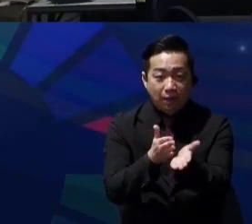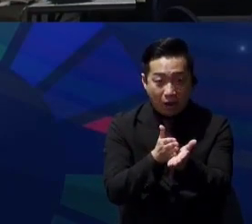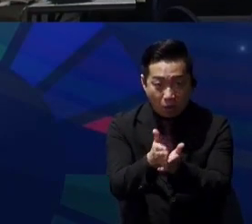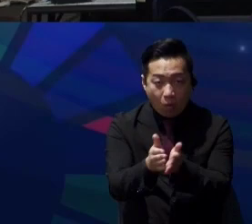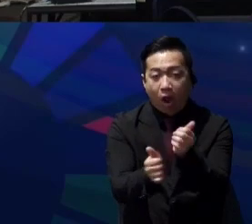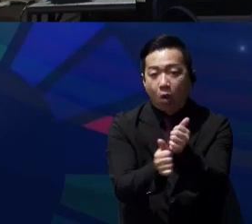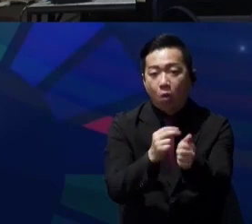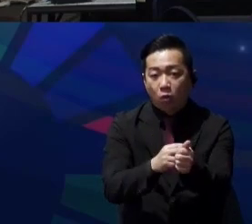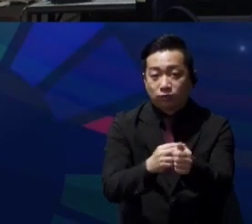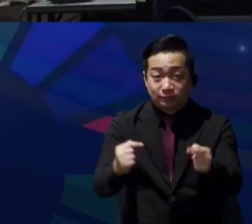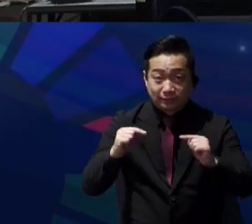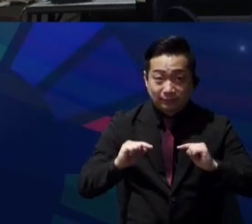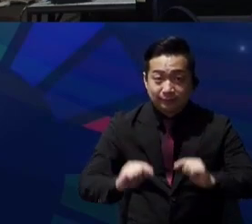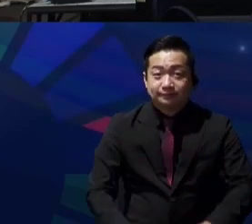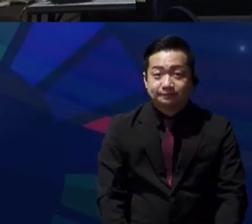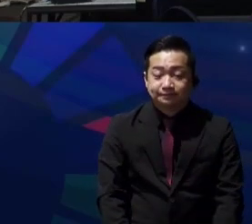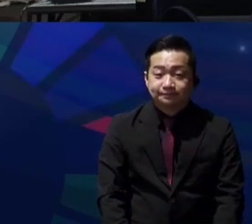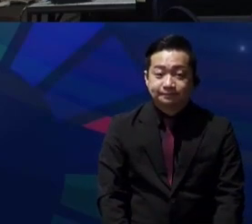of disease